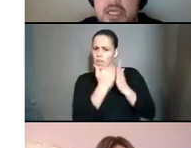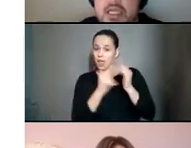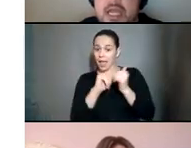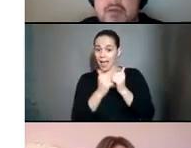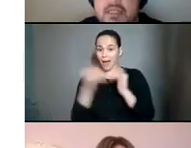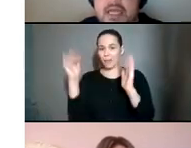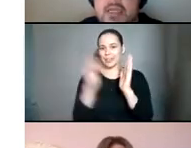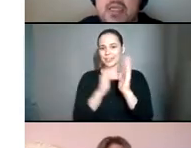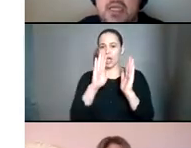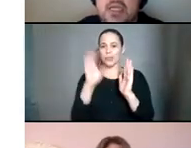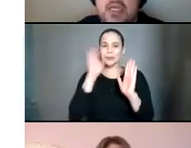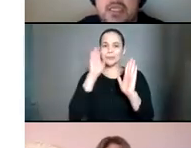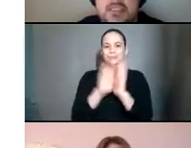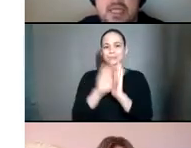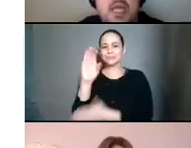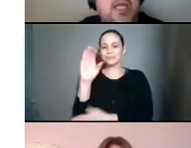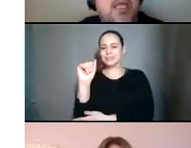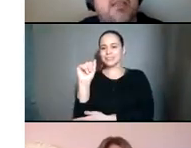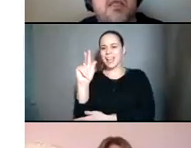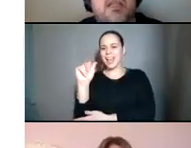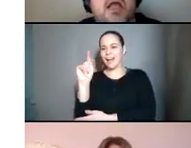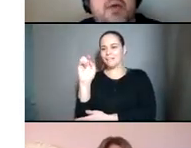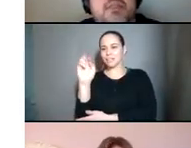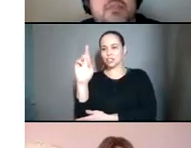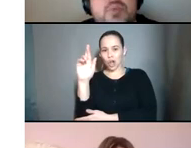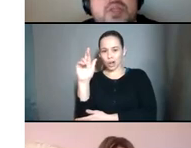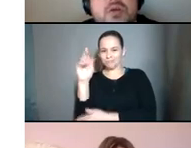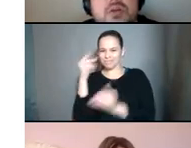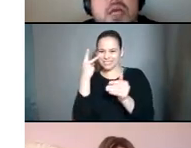the top left corner of the screen.